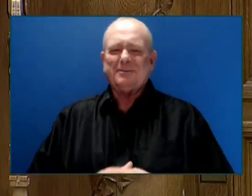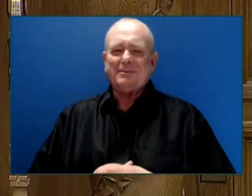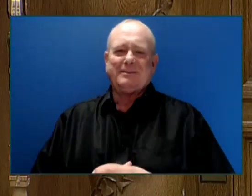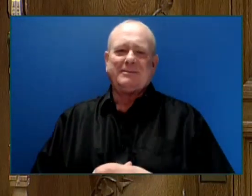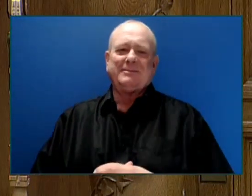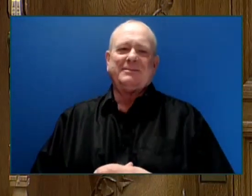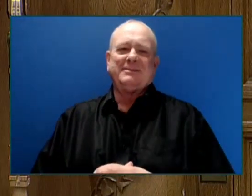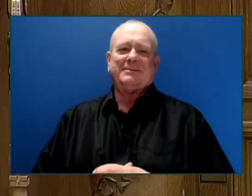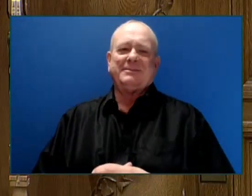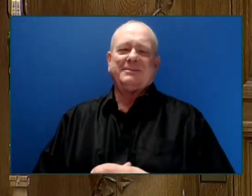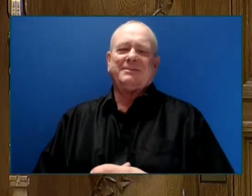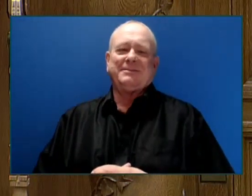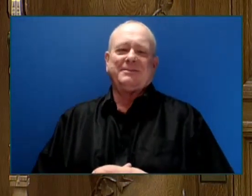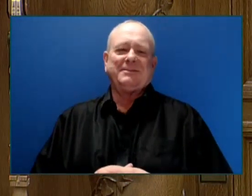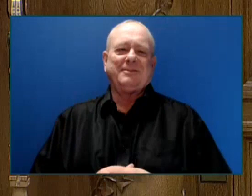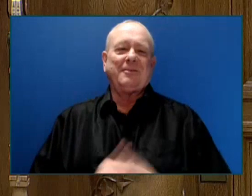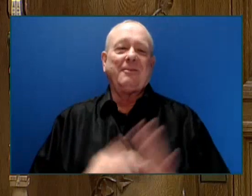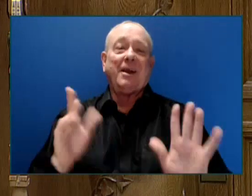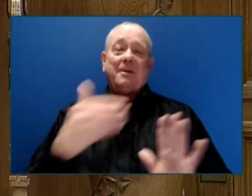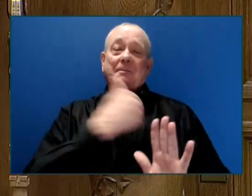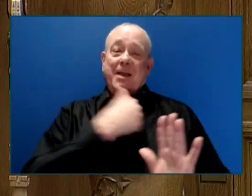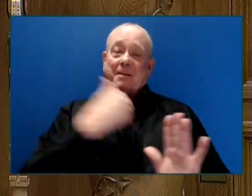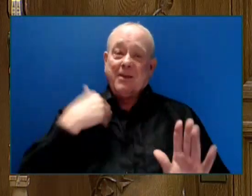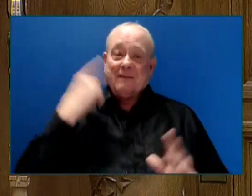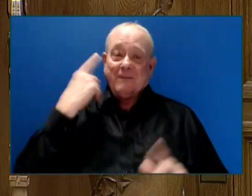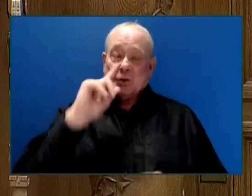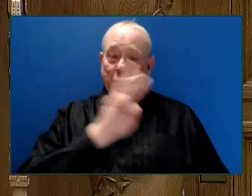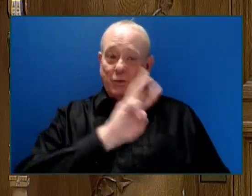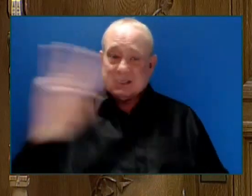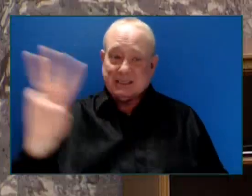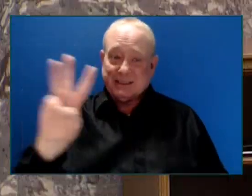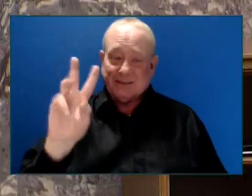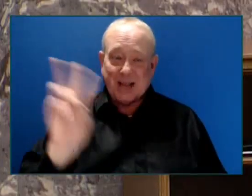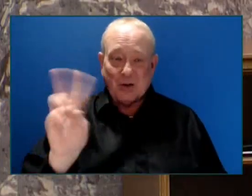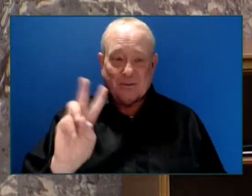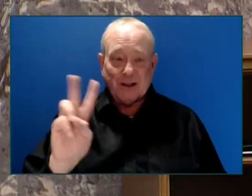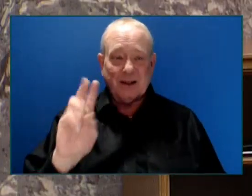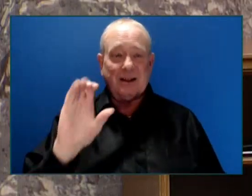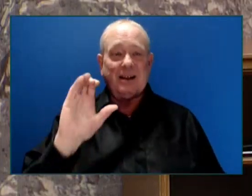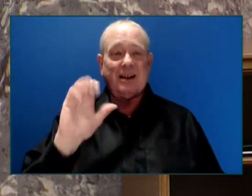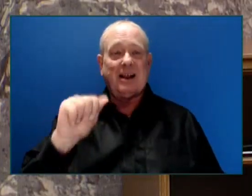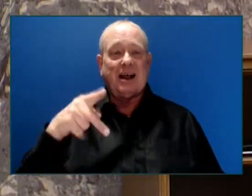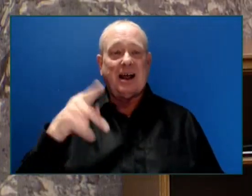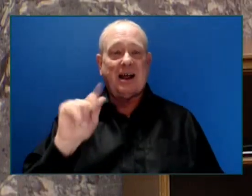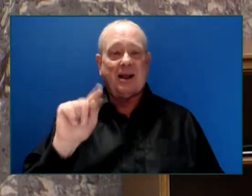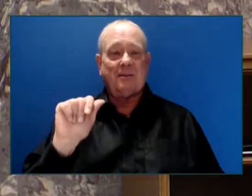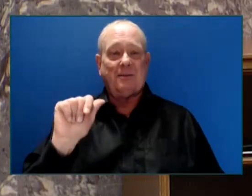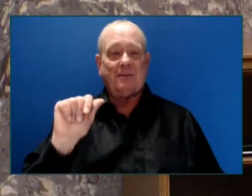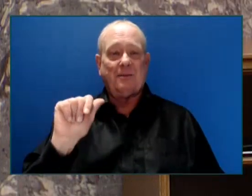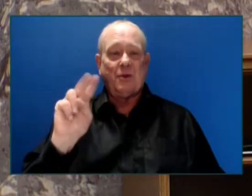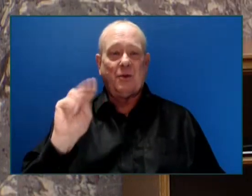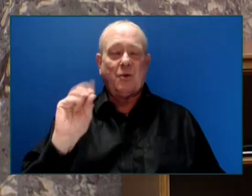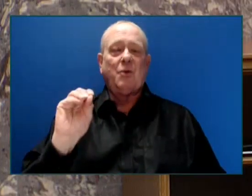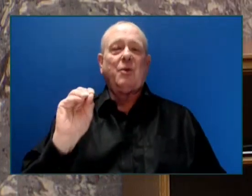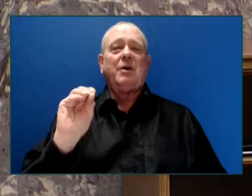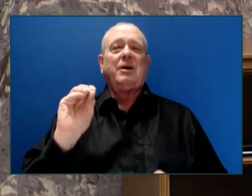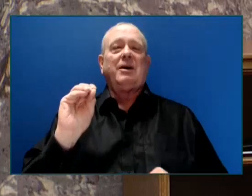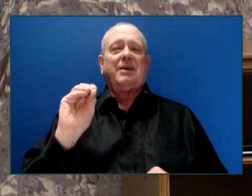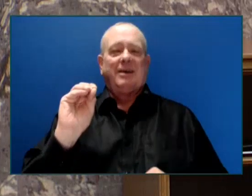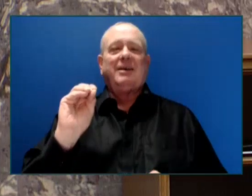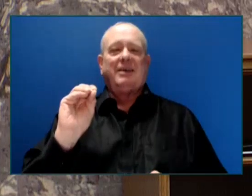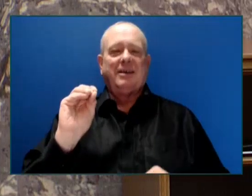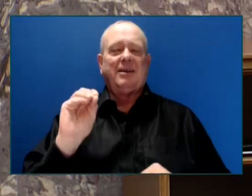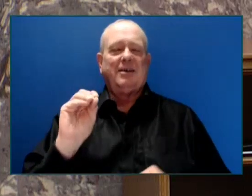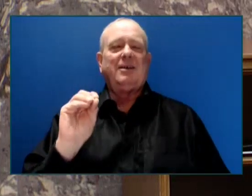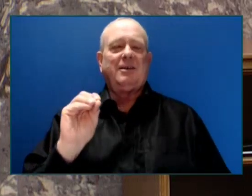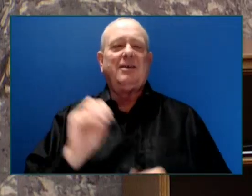Member for West Vancouver Capilano. Thank you, Mr. Speaker. I'm not sure what conference the minister was at yesterday, but certainly it wasn't the same one I